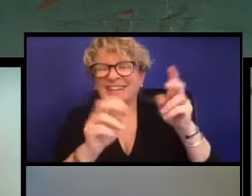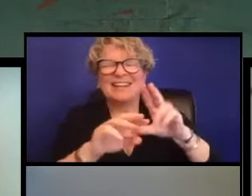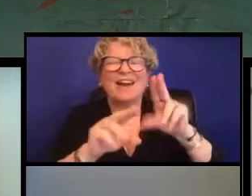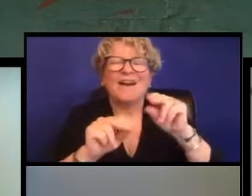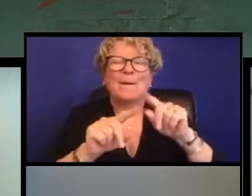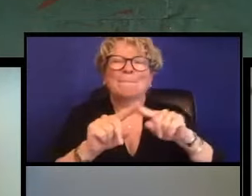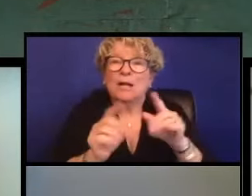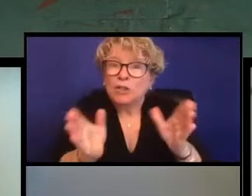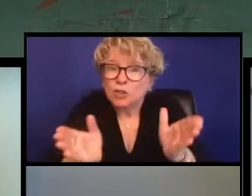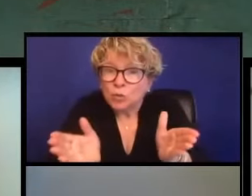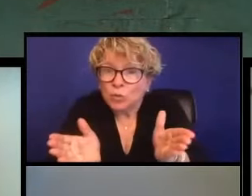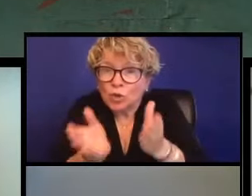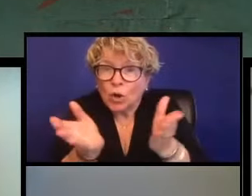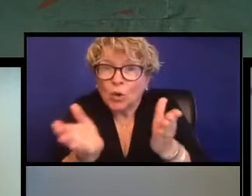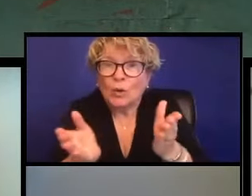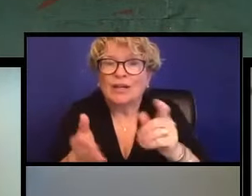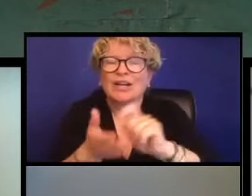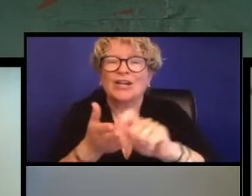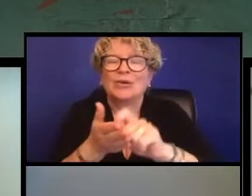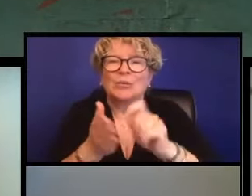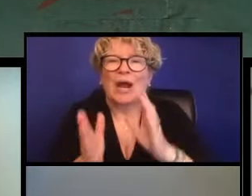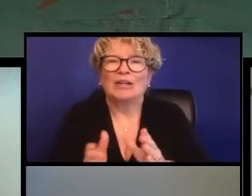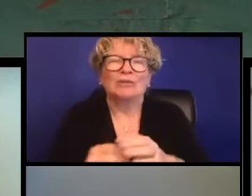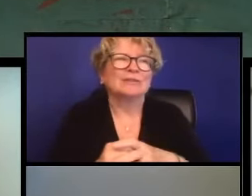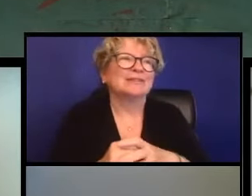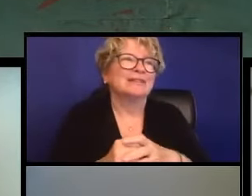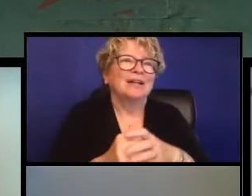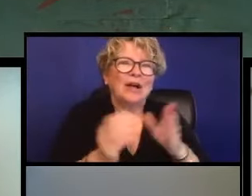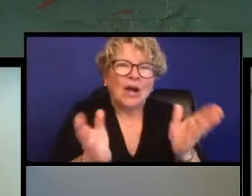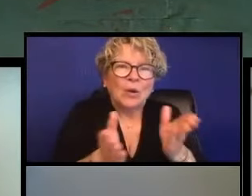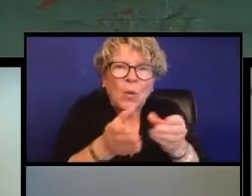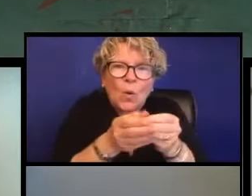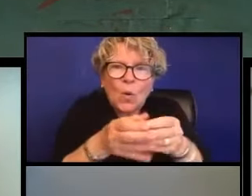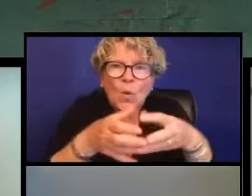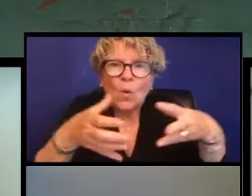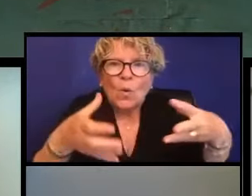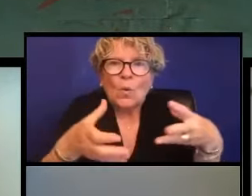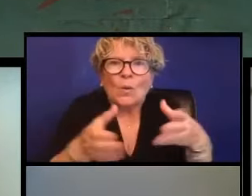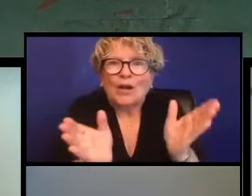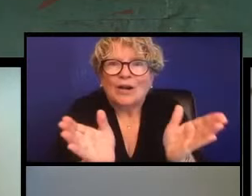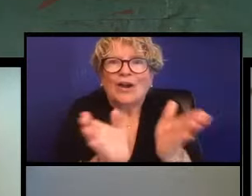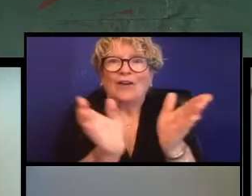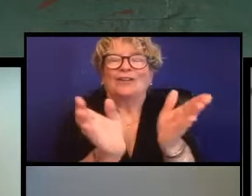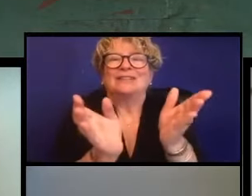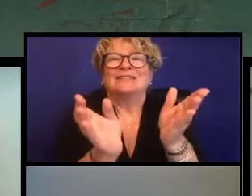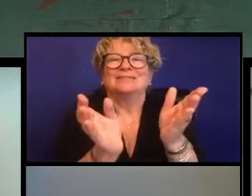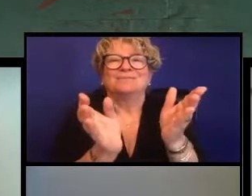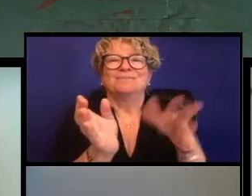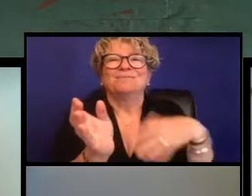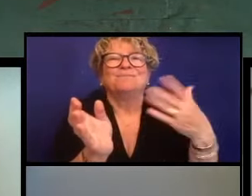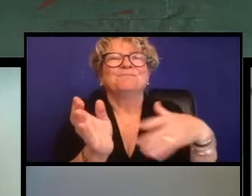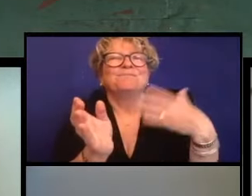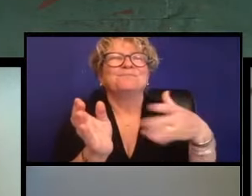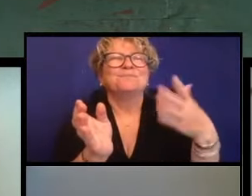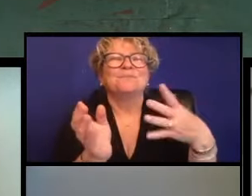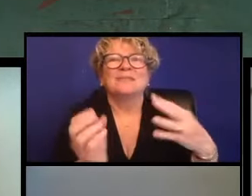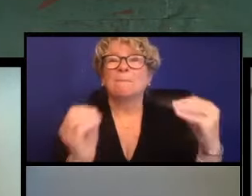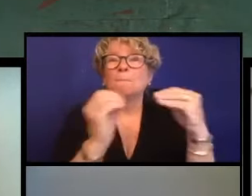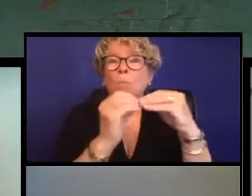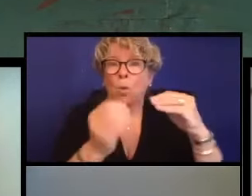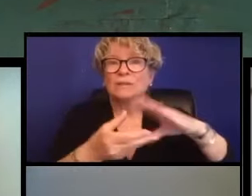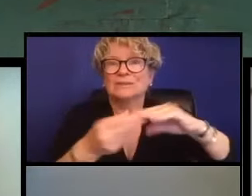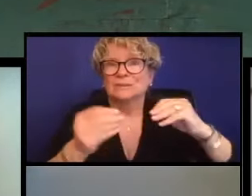community just like grow and blossom and trying to encourage like, you know, more